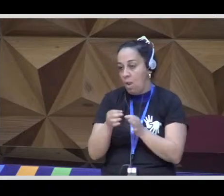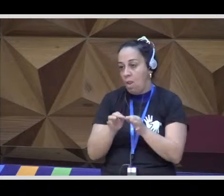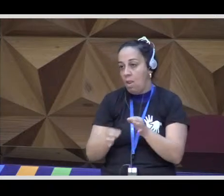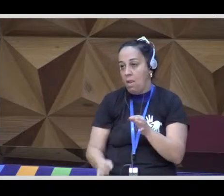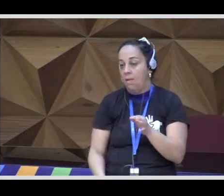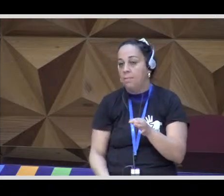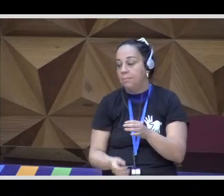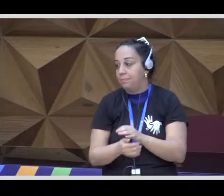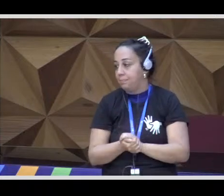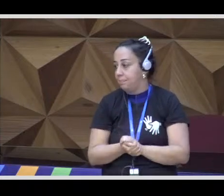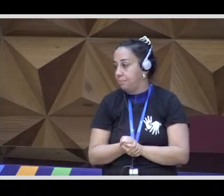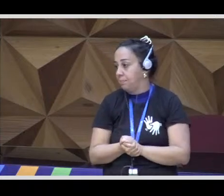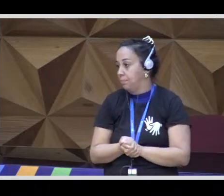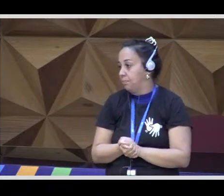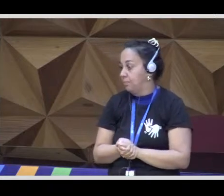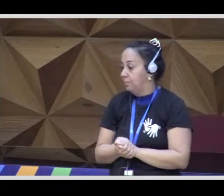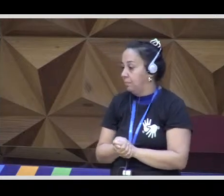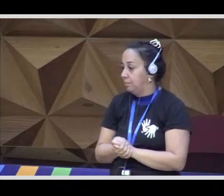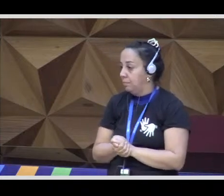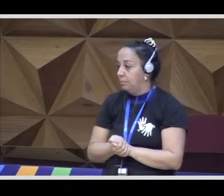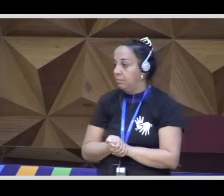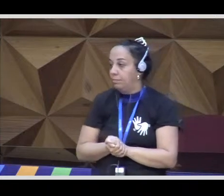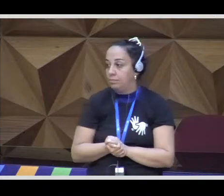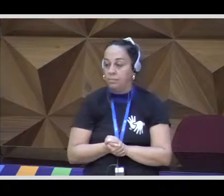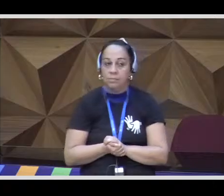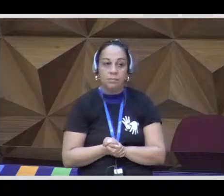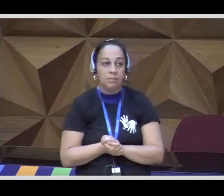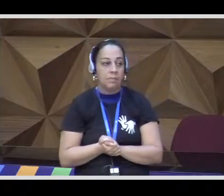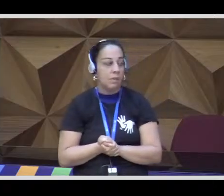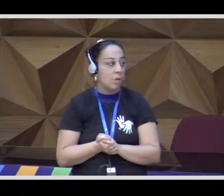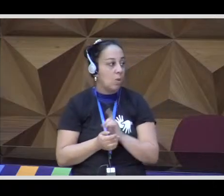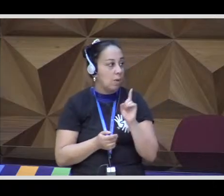So we certainly see that